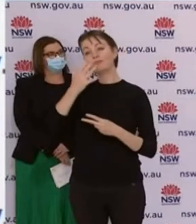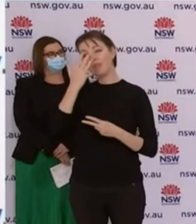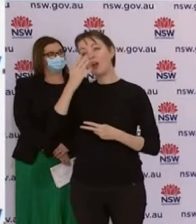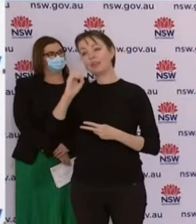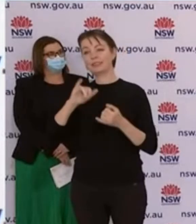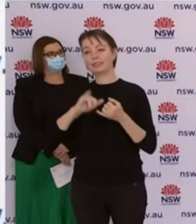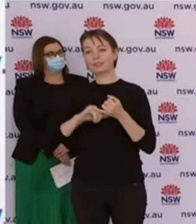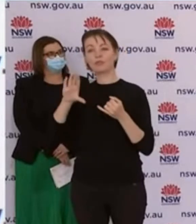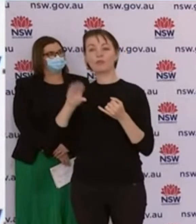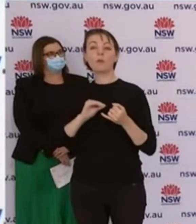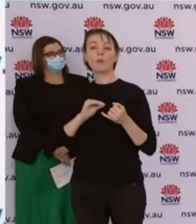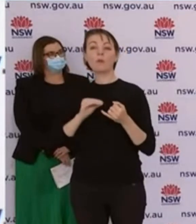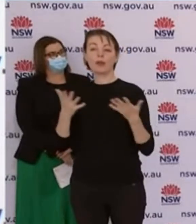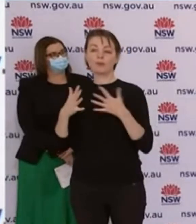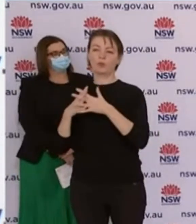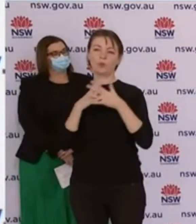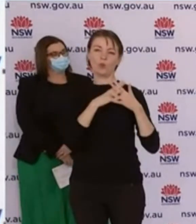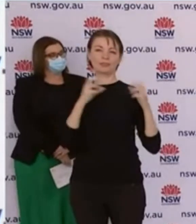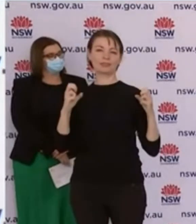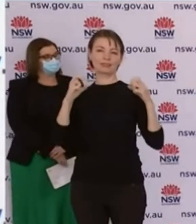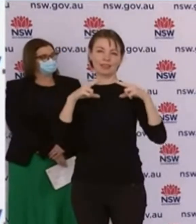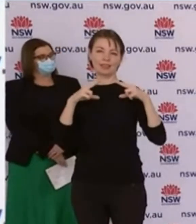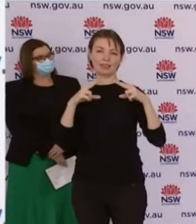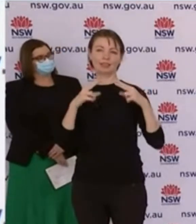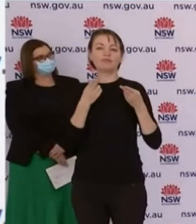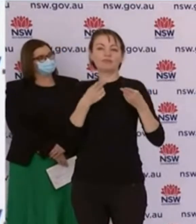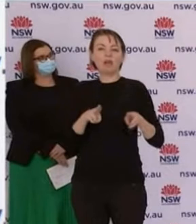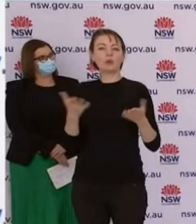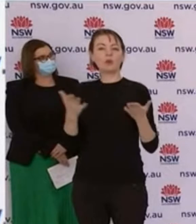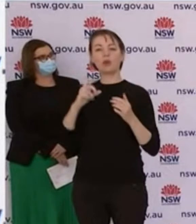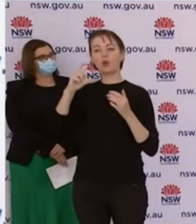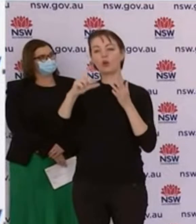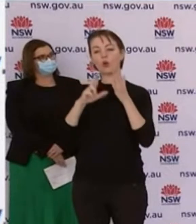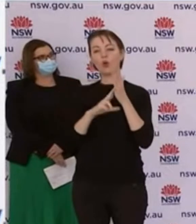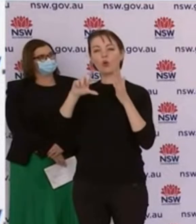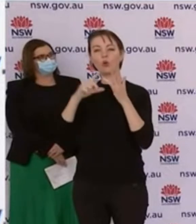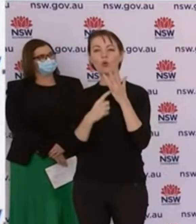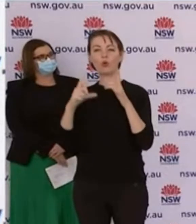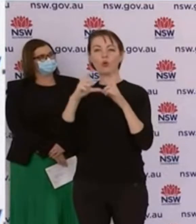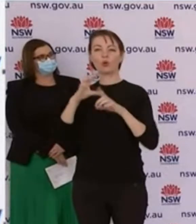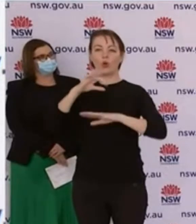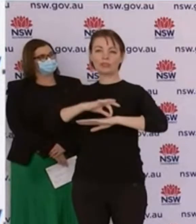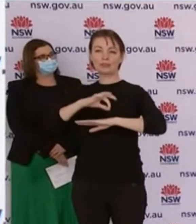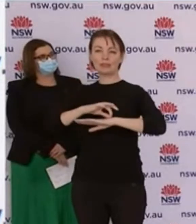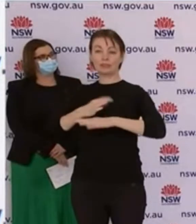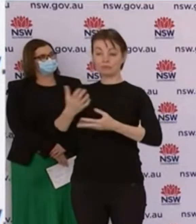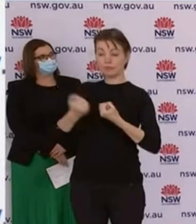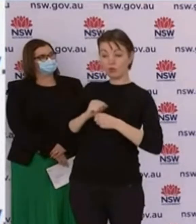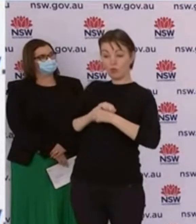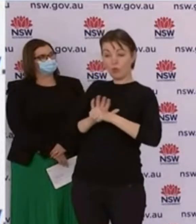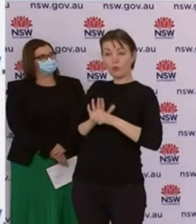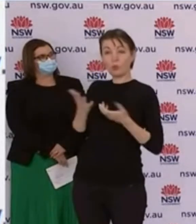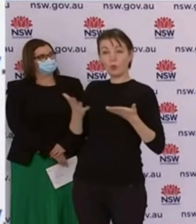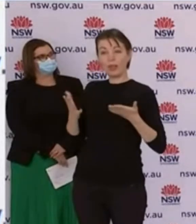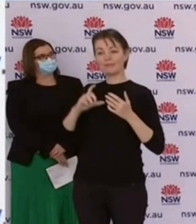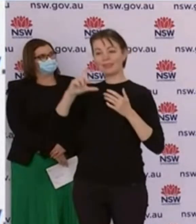90s from Western Sydney, who died at Concord Hospital after he acquired his infection